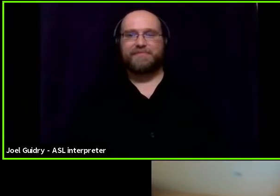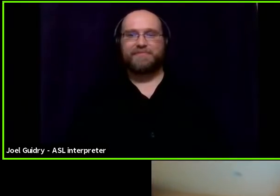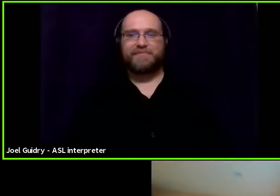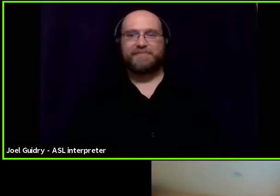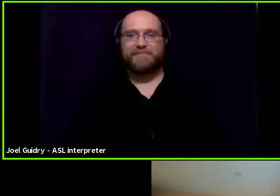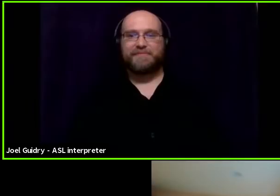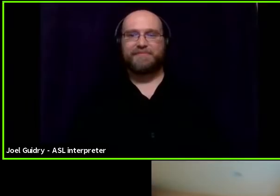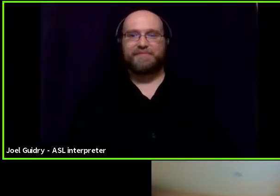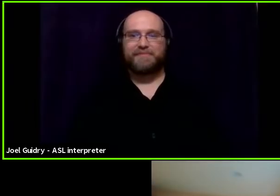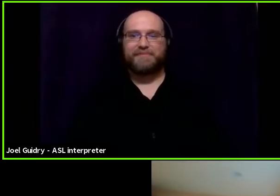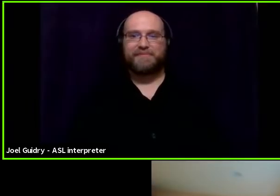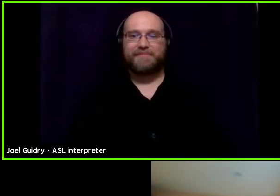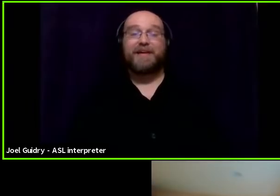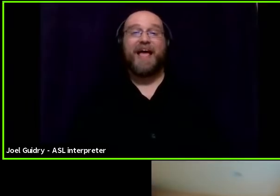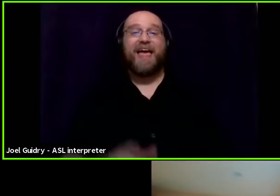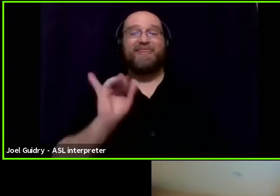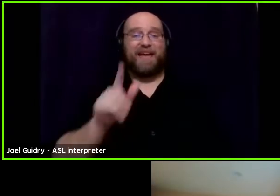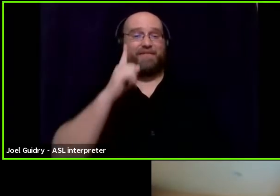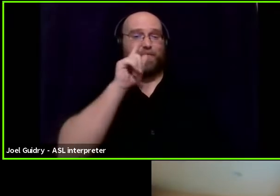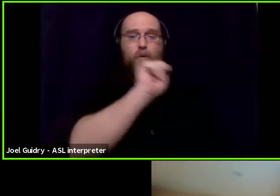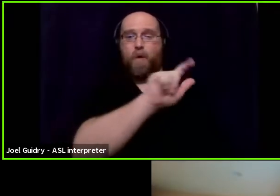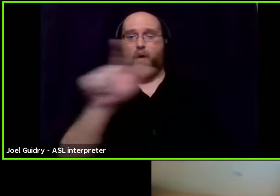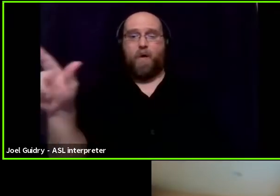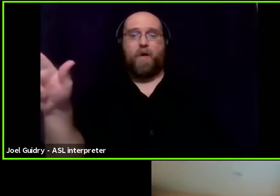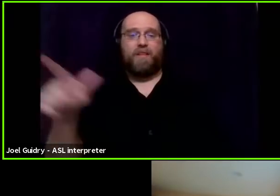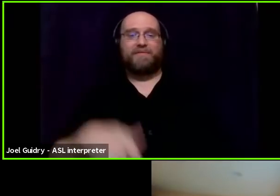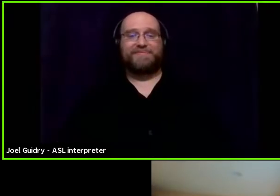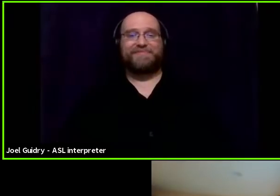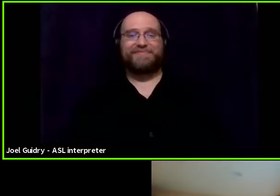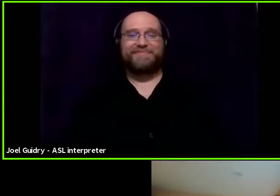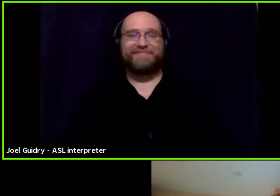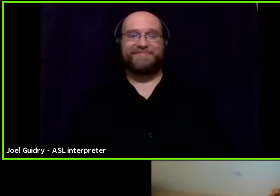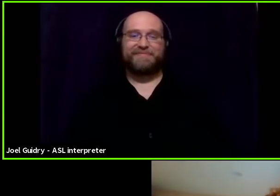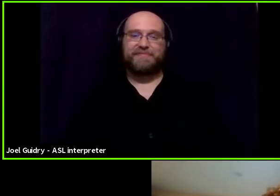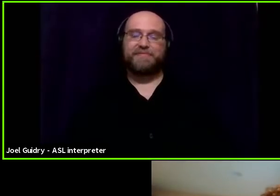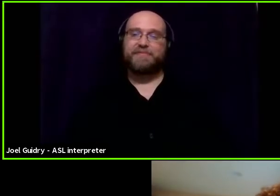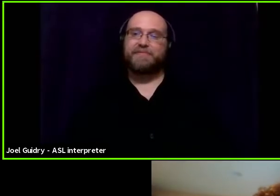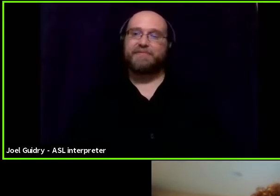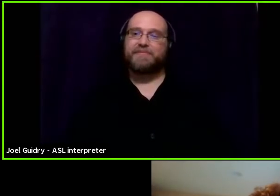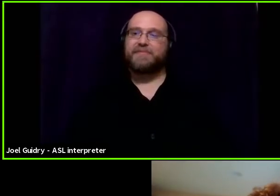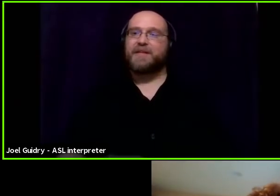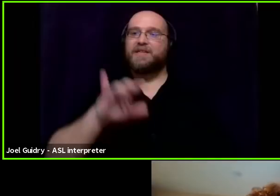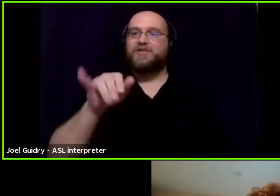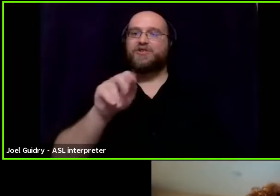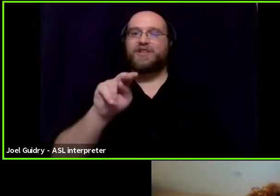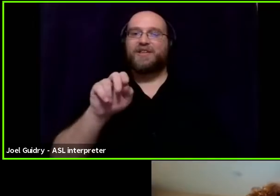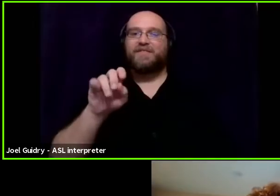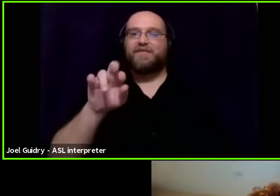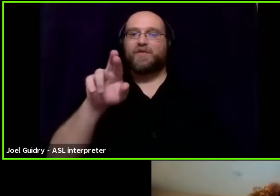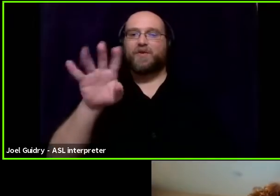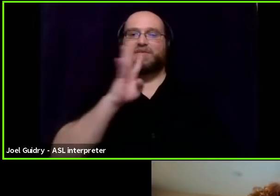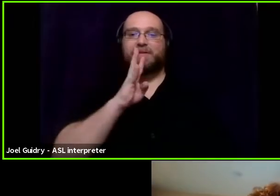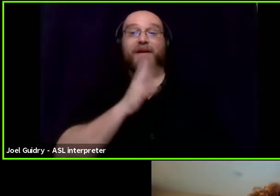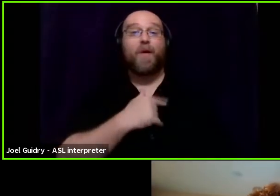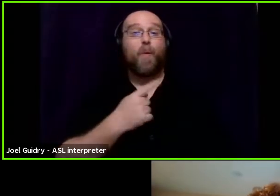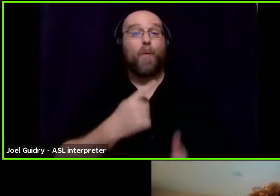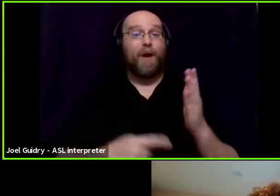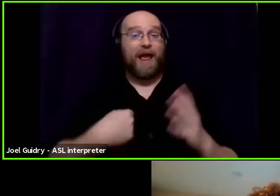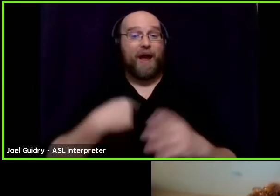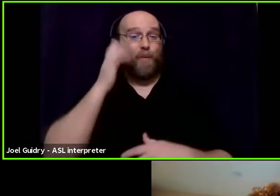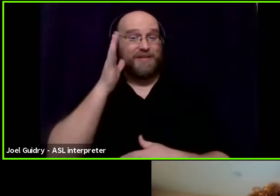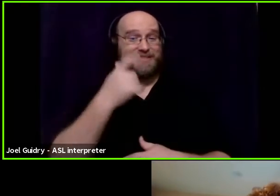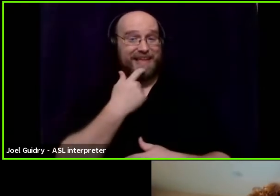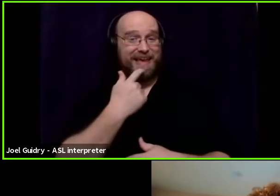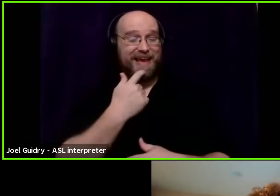I throw that to all of you. So what I would say is that one of the things that locals have been working hard